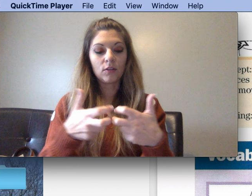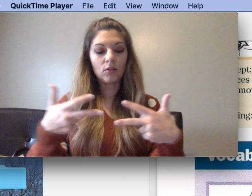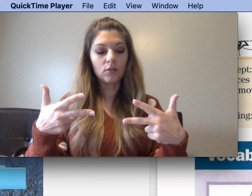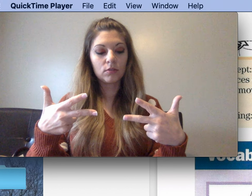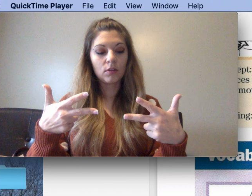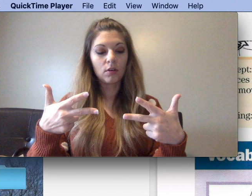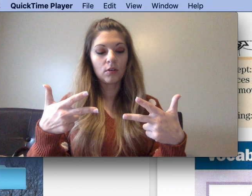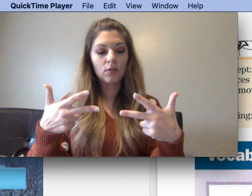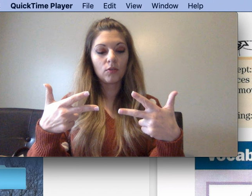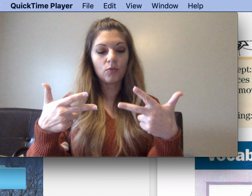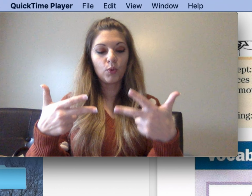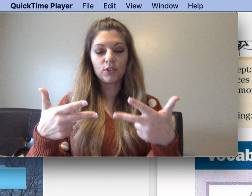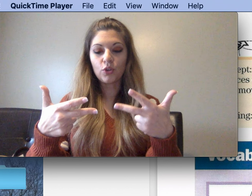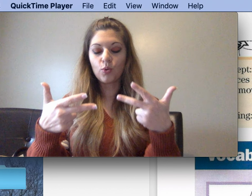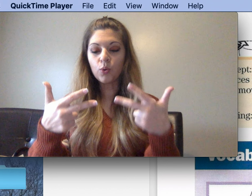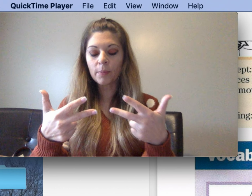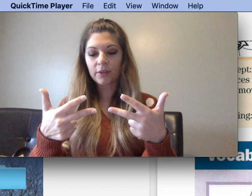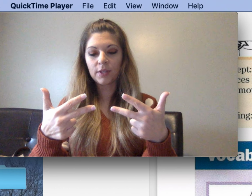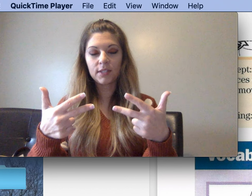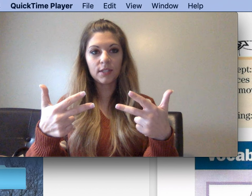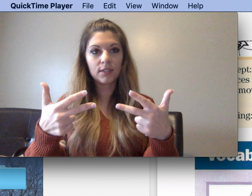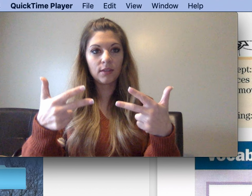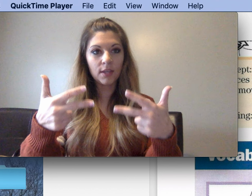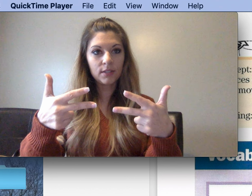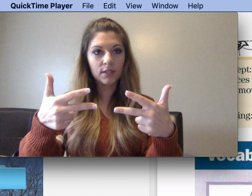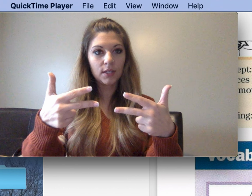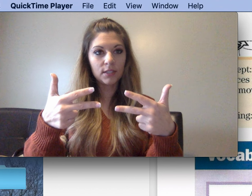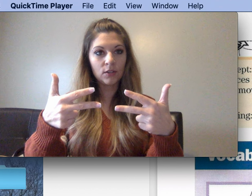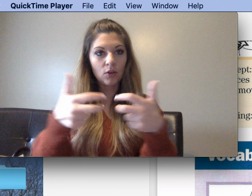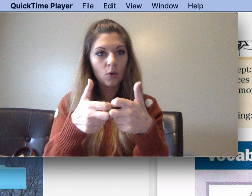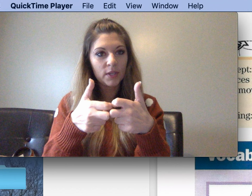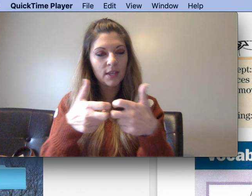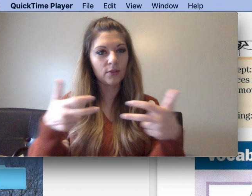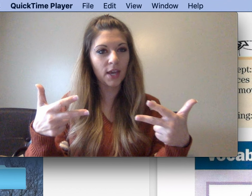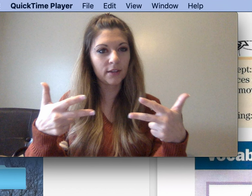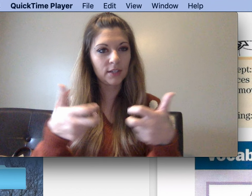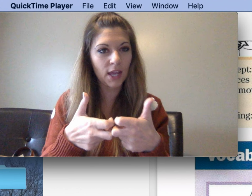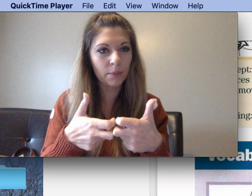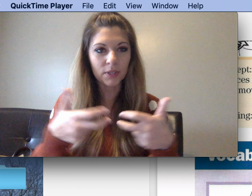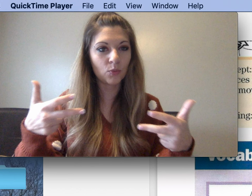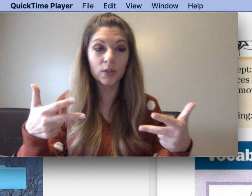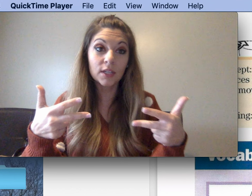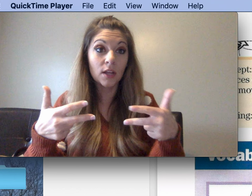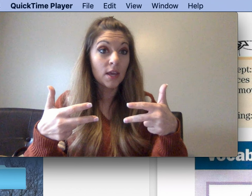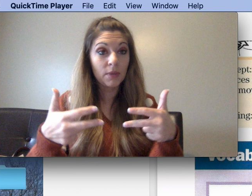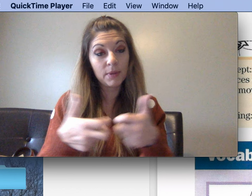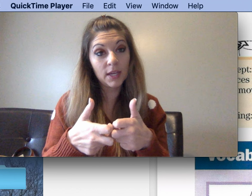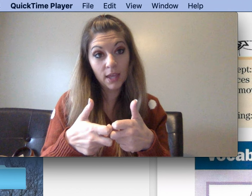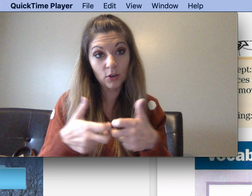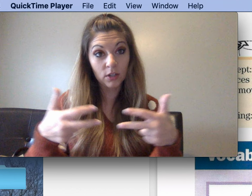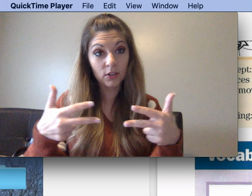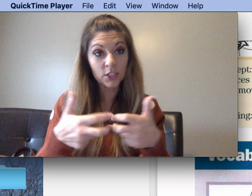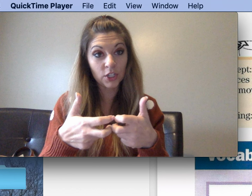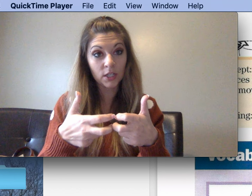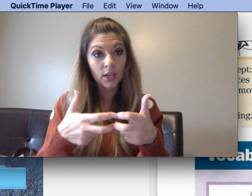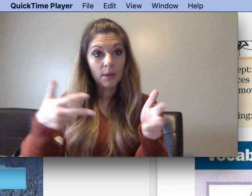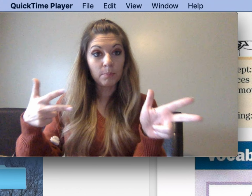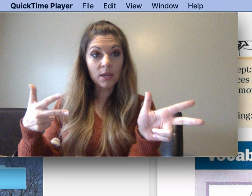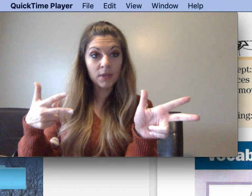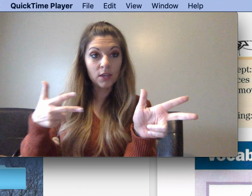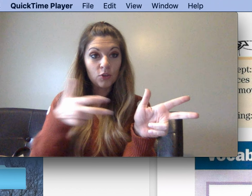accident, what's so cool about this isn't always how the accident happened. It wasn't maybe a head-on